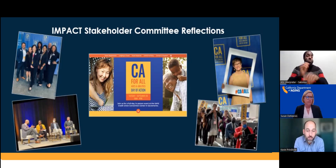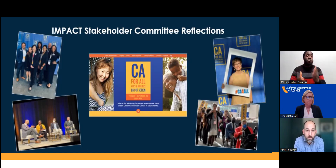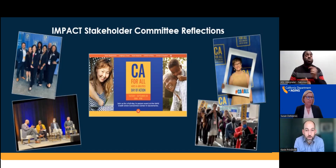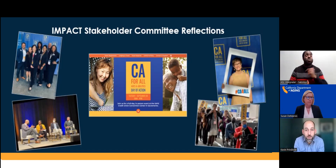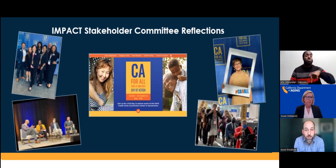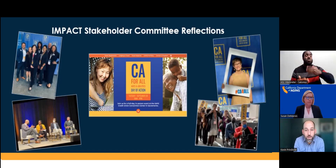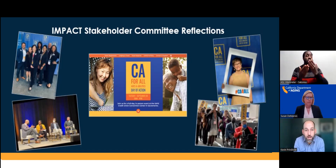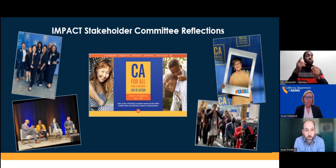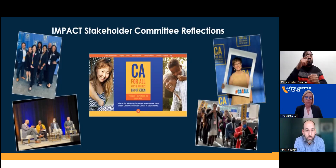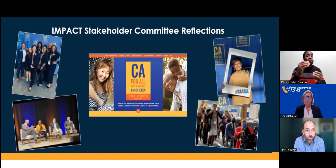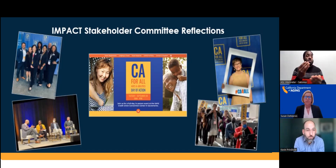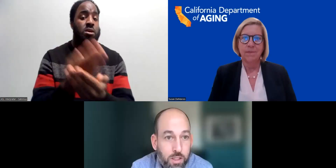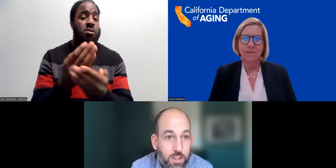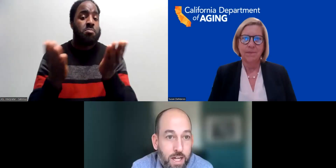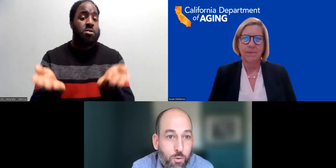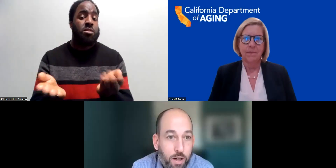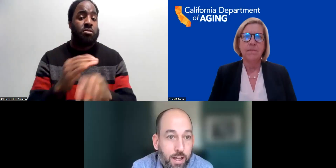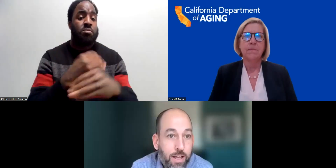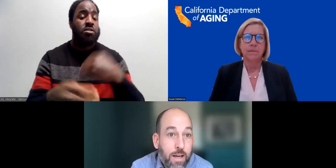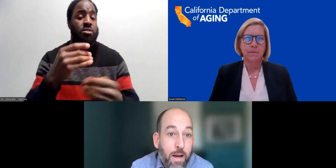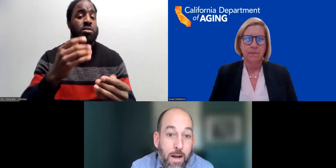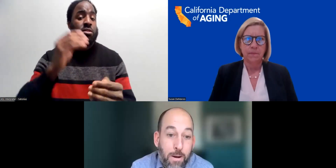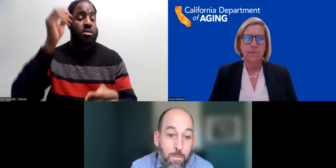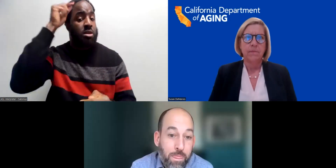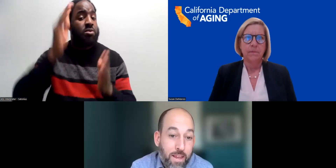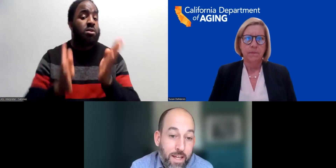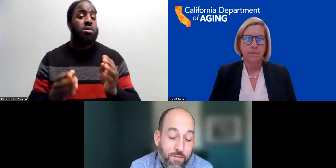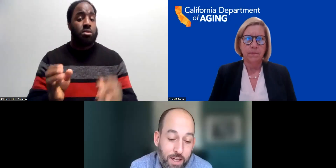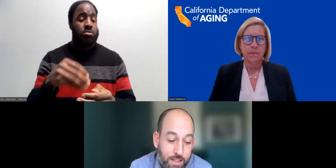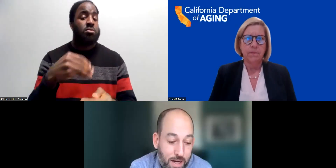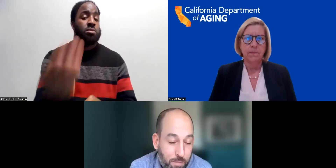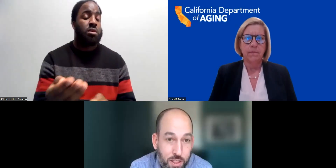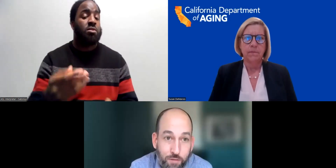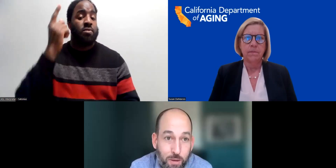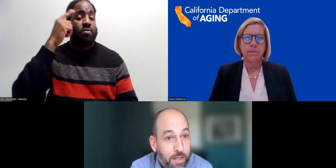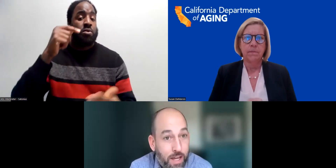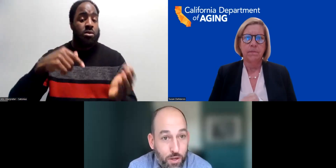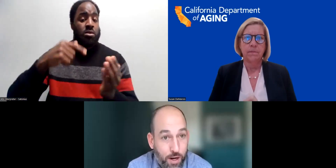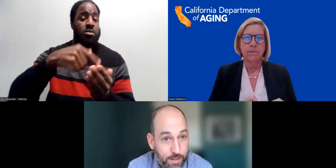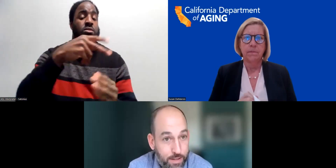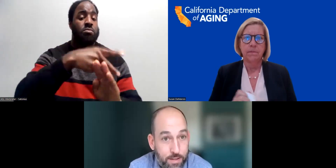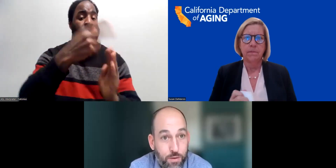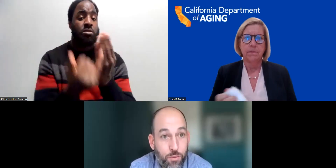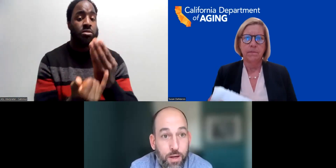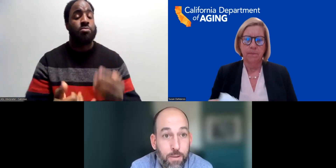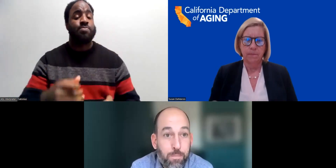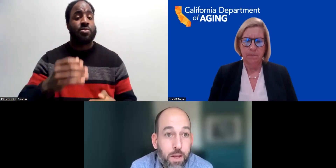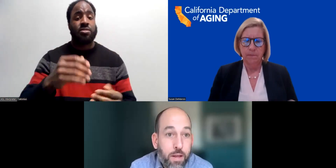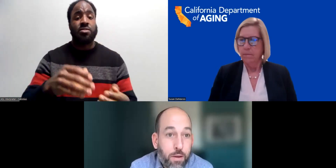that the governor put out as a proposed budget in January, even in a tight budget environment, had no cuts